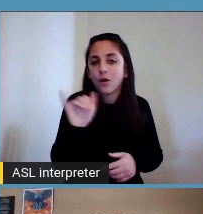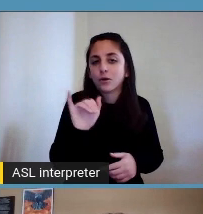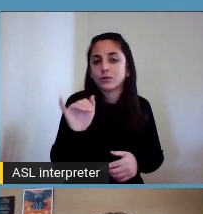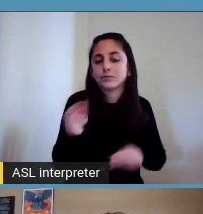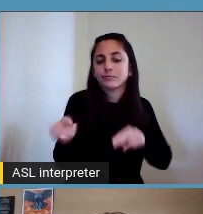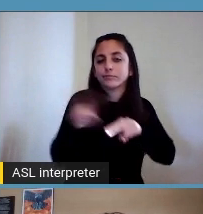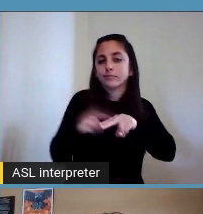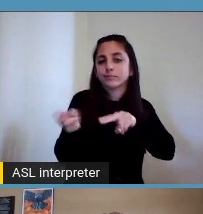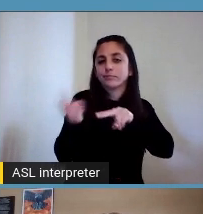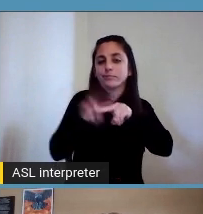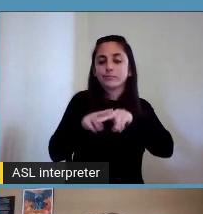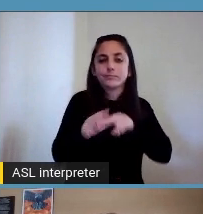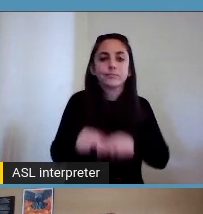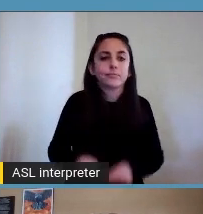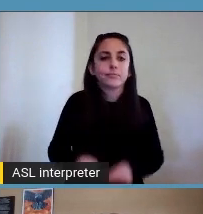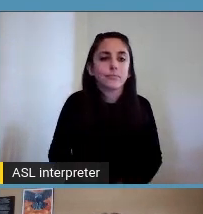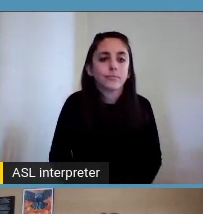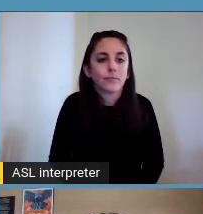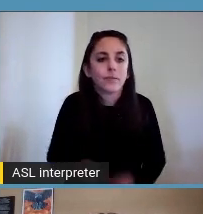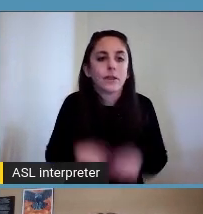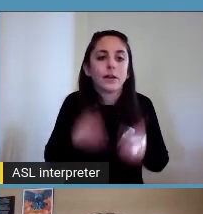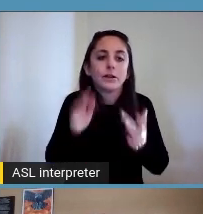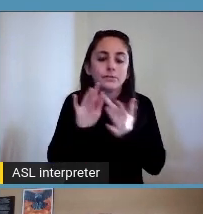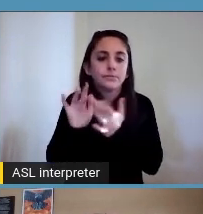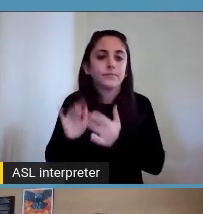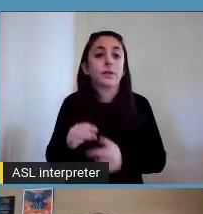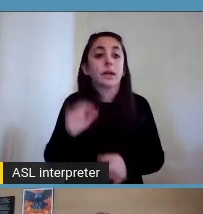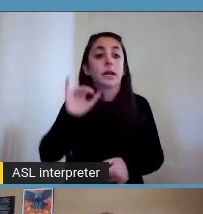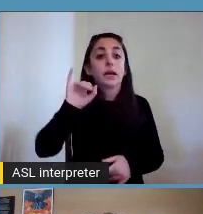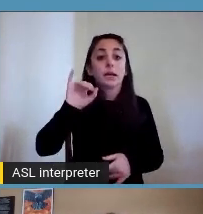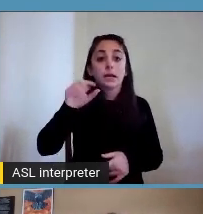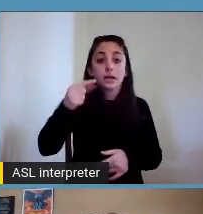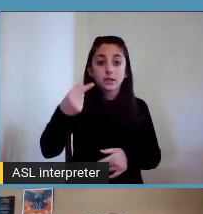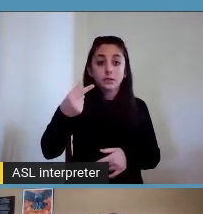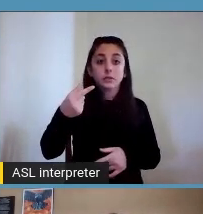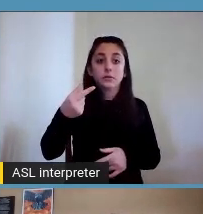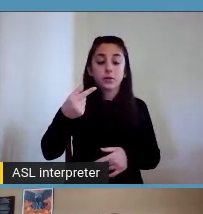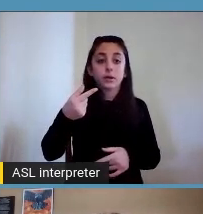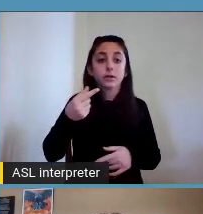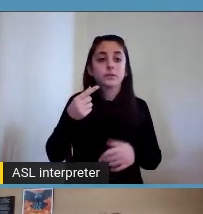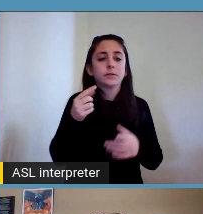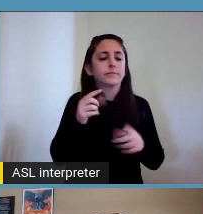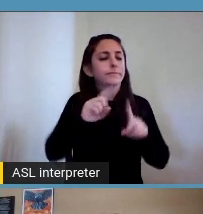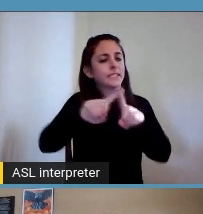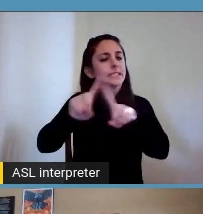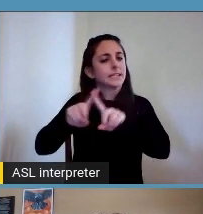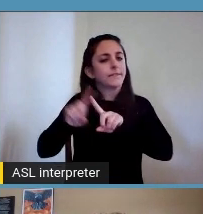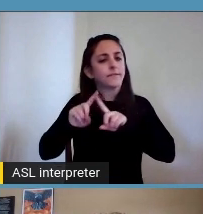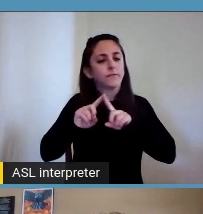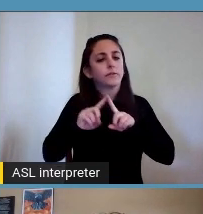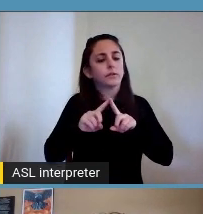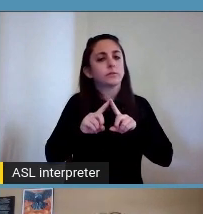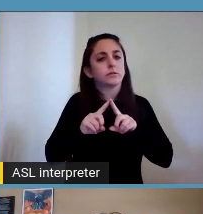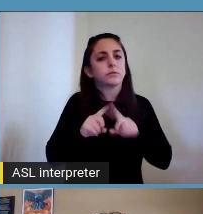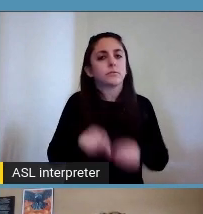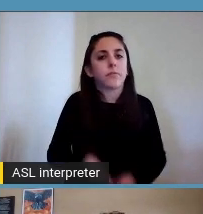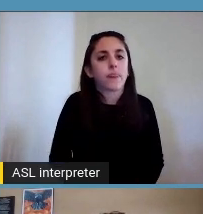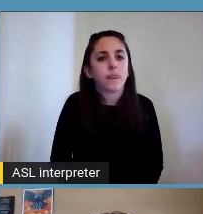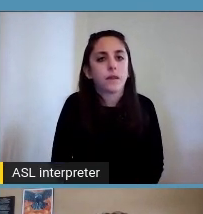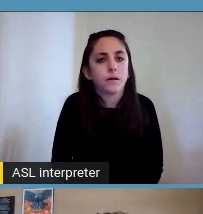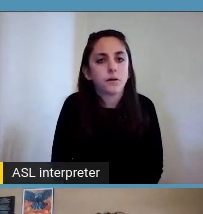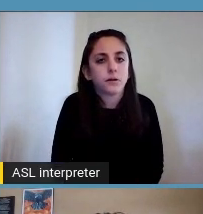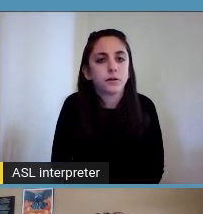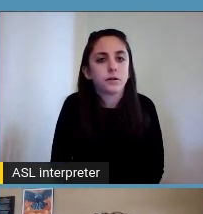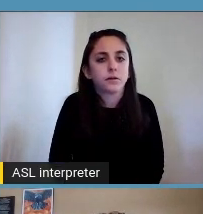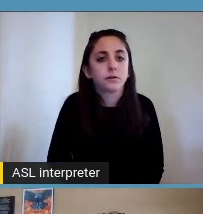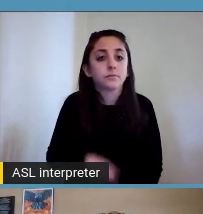traffic to Facebook because Instagram doesn't have the same type of engagement to allow voting there. So here is another one